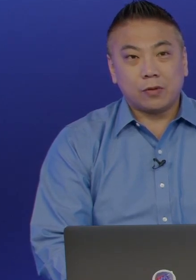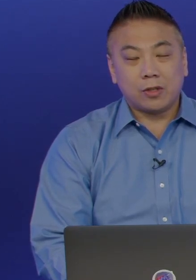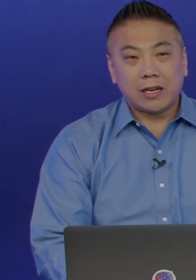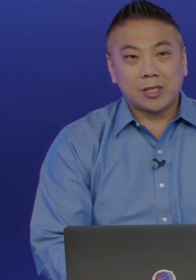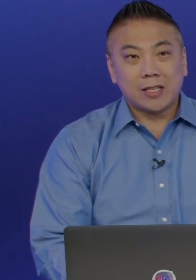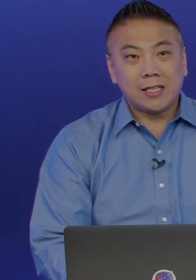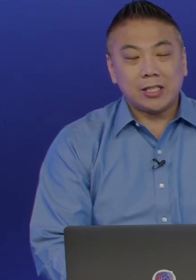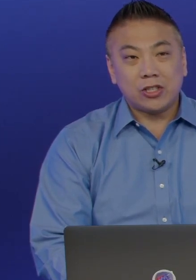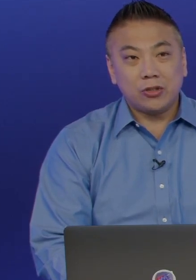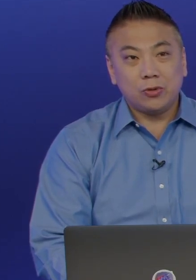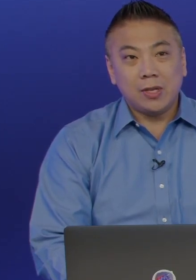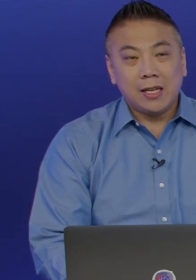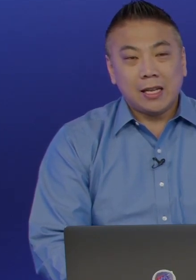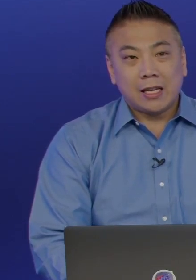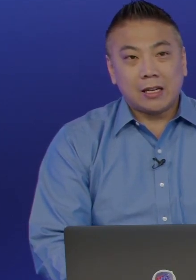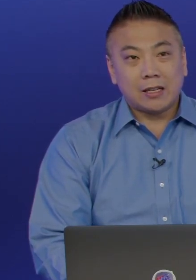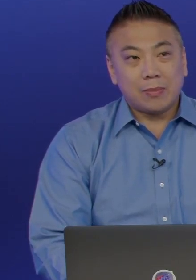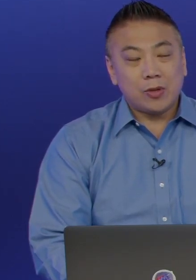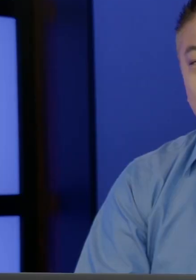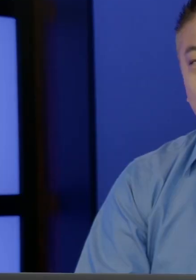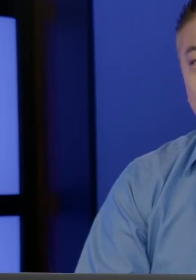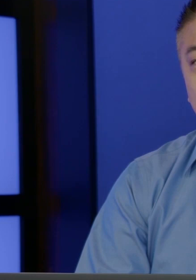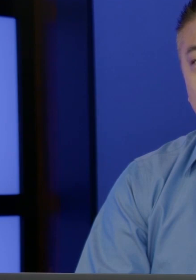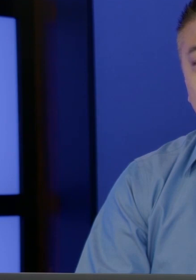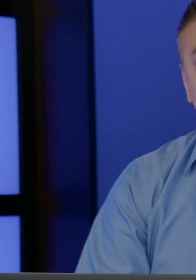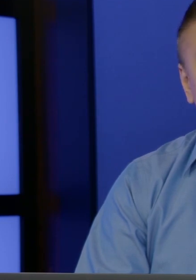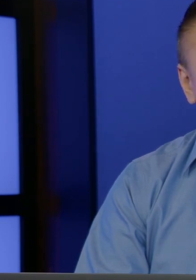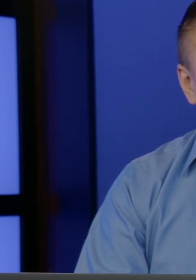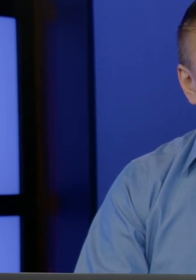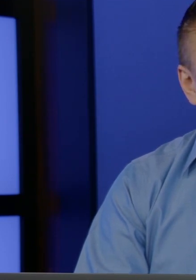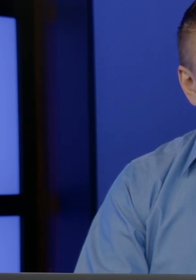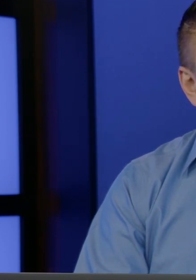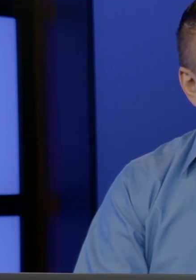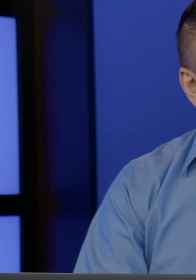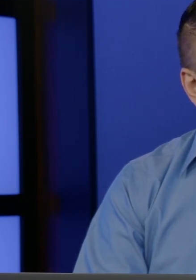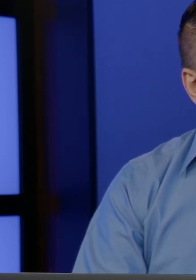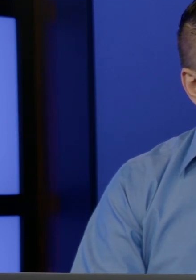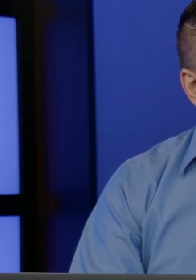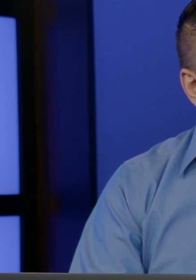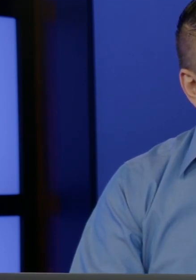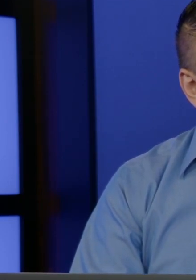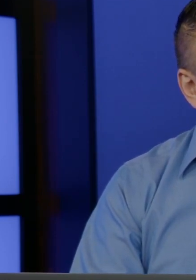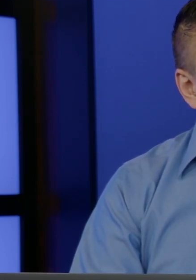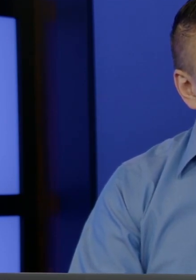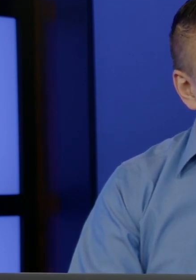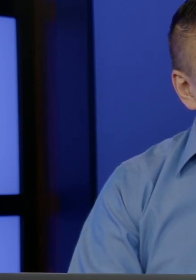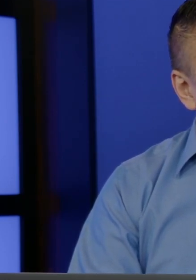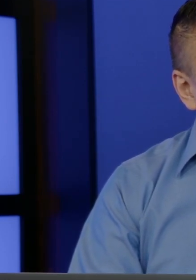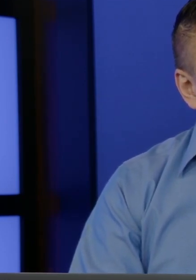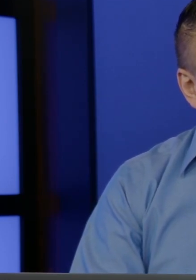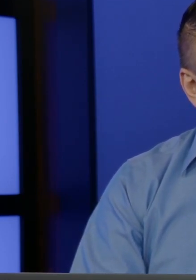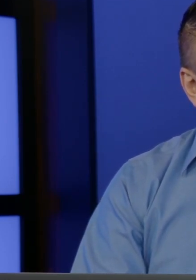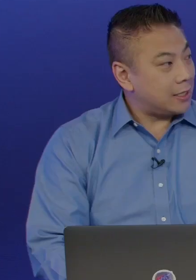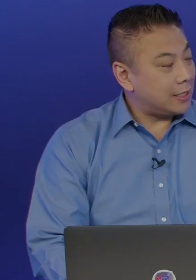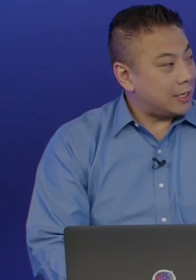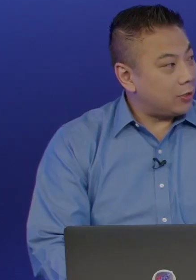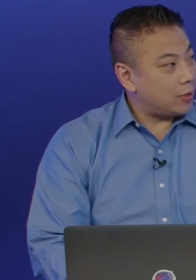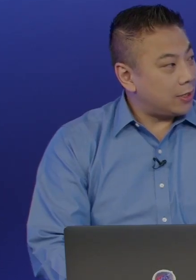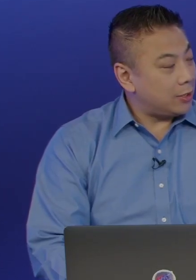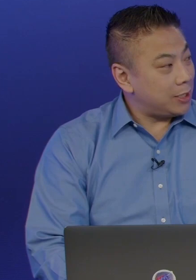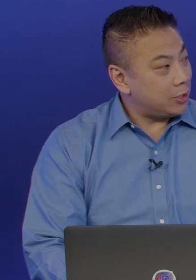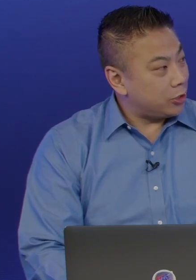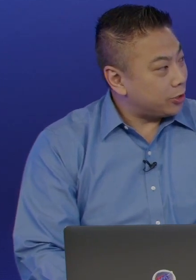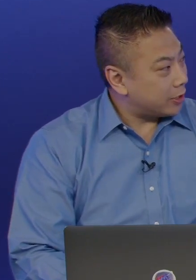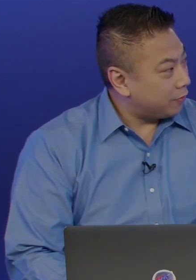Manager for Amazon EC2 Compute and Networking Services. And joining me today is Stephanie Xu and Ali Sadi. Can